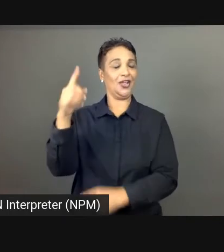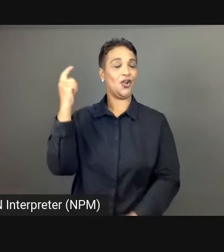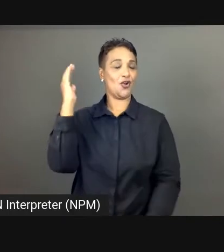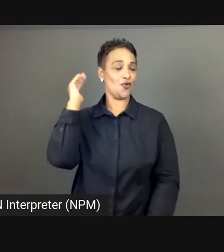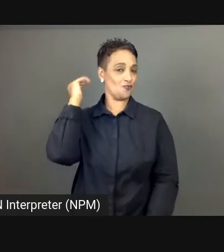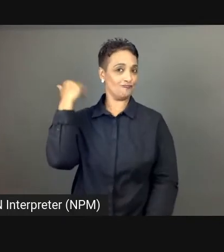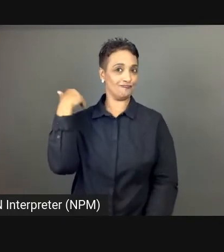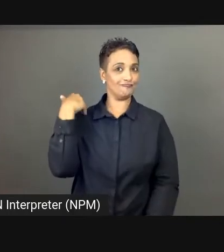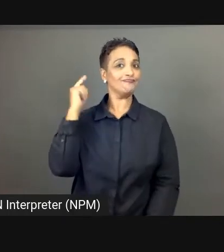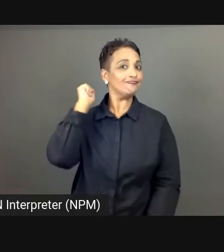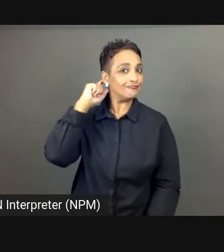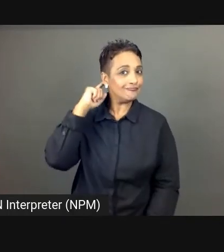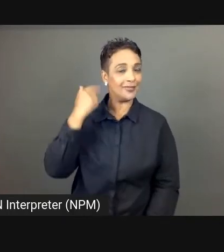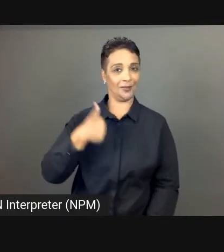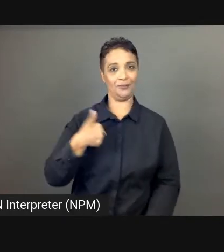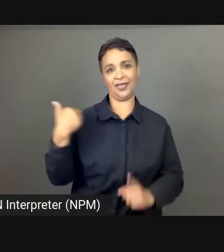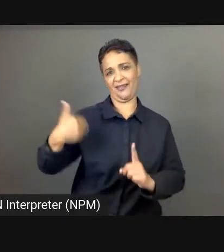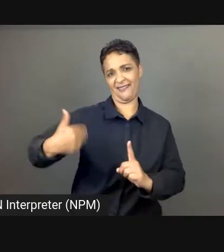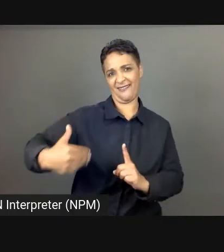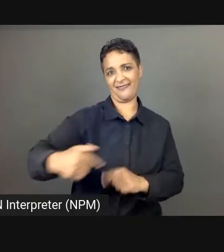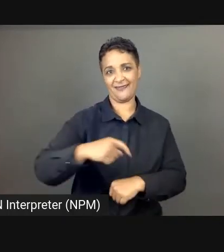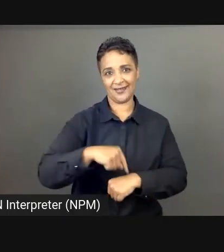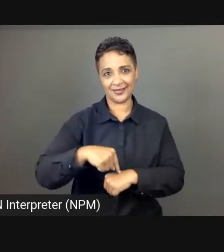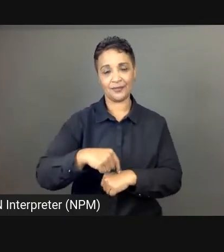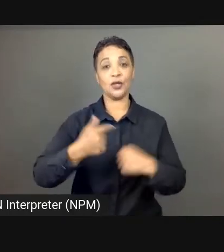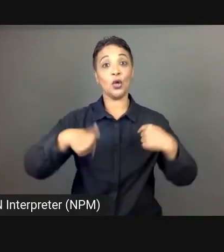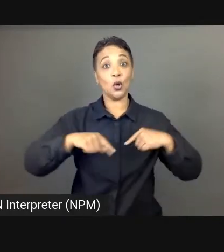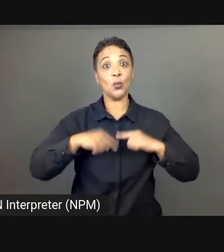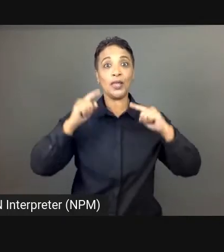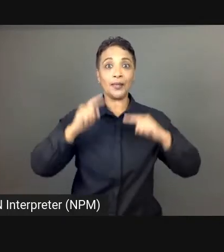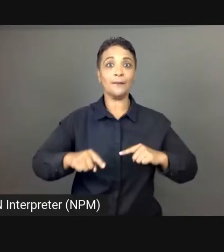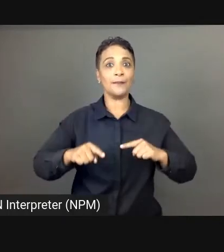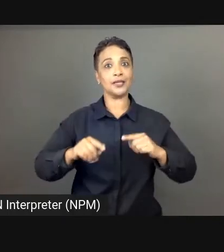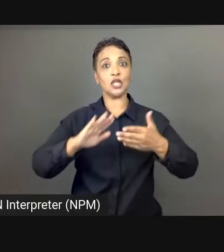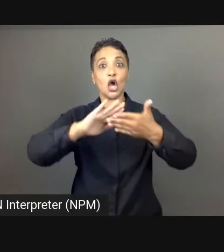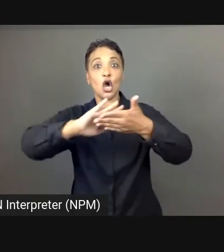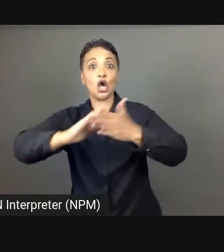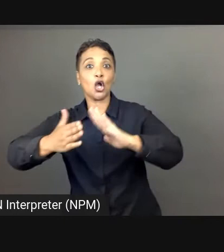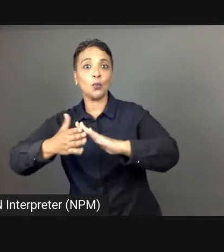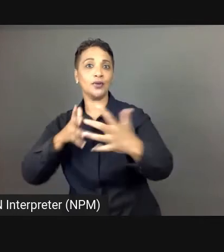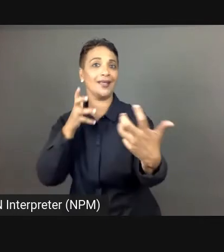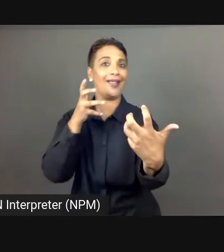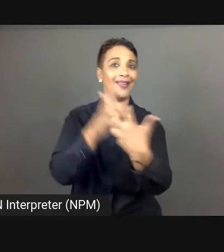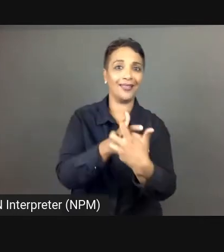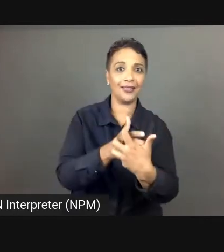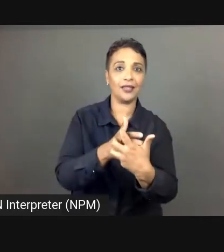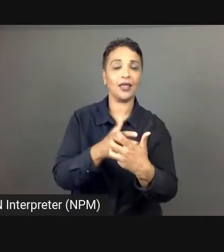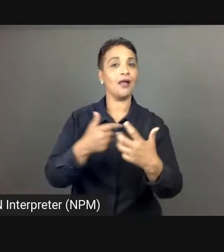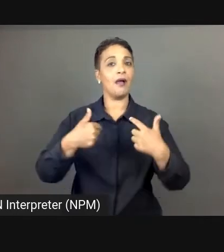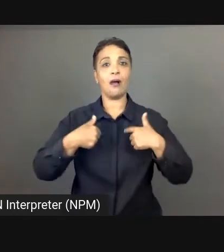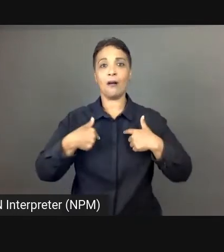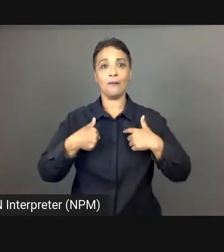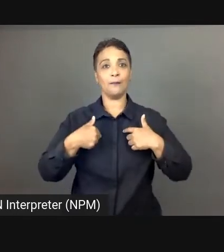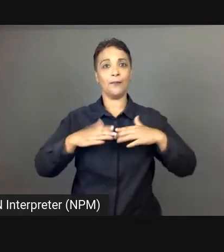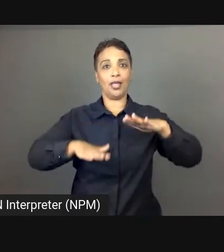number of occasions that we had to move at the pace of the community. I was sort of, again, stuck in the middle a little